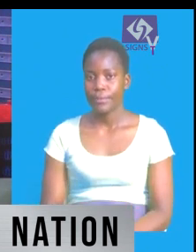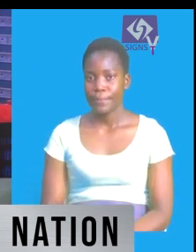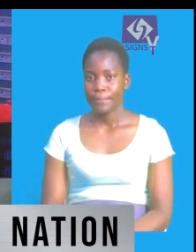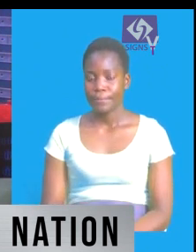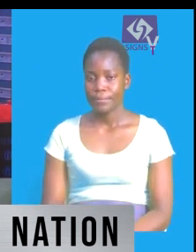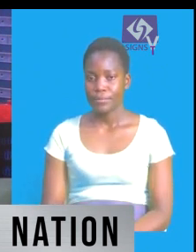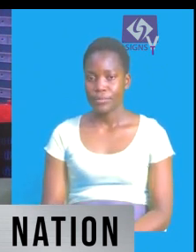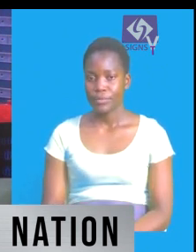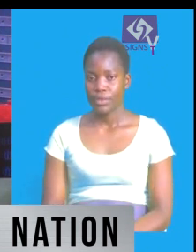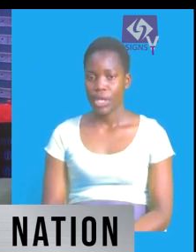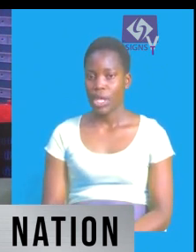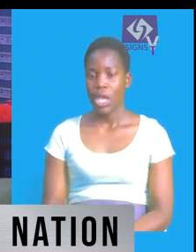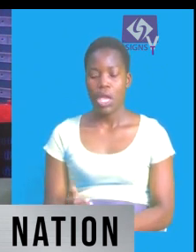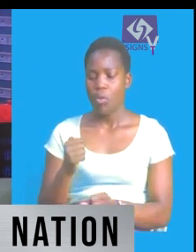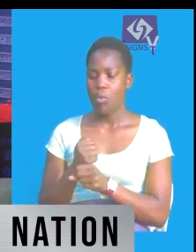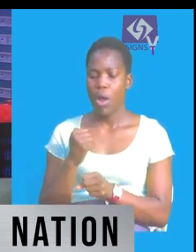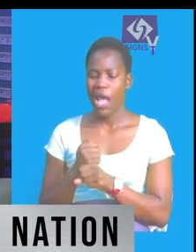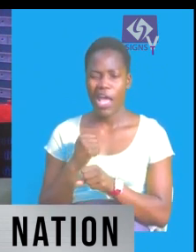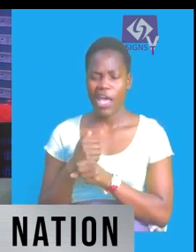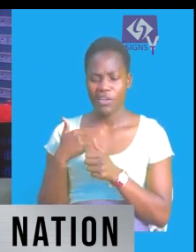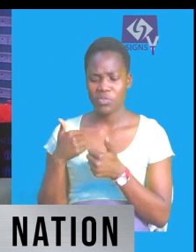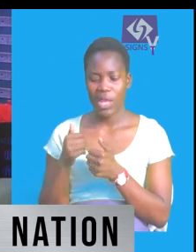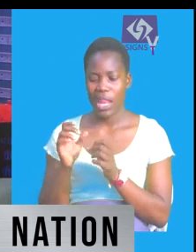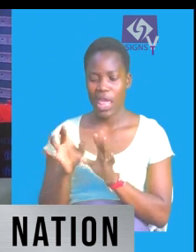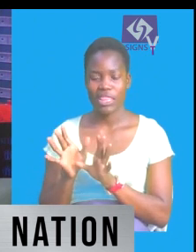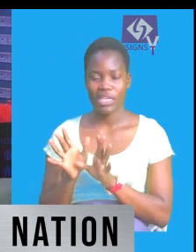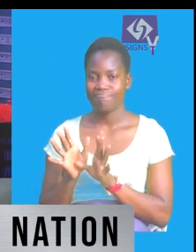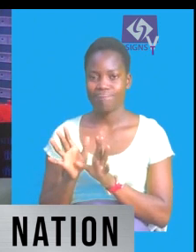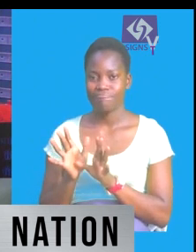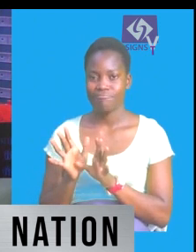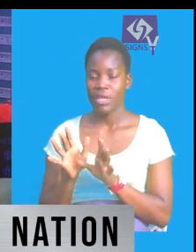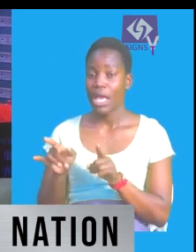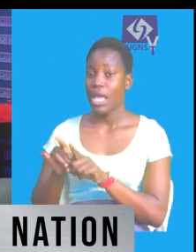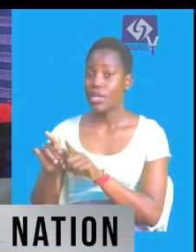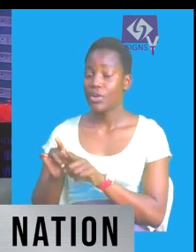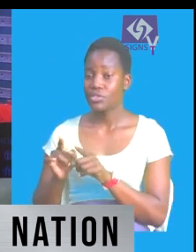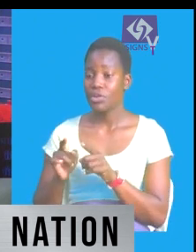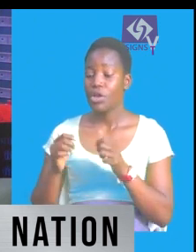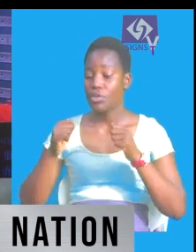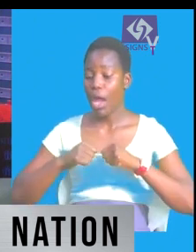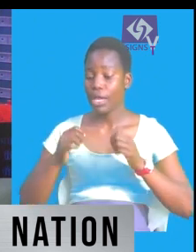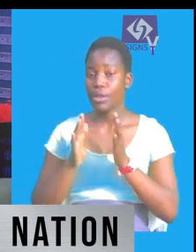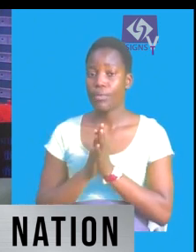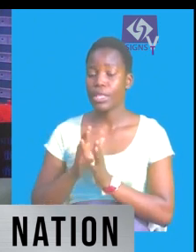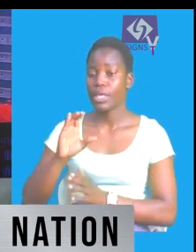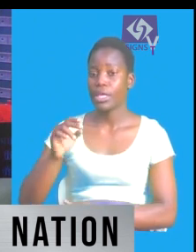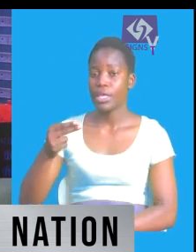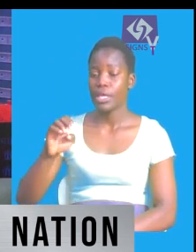he actually underperformed, in your opinion. Yes. And you tend to agree with the Cherara